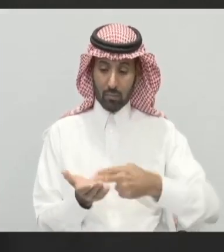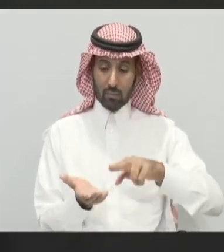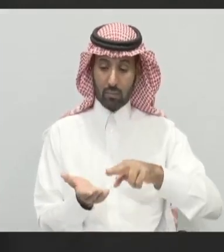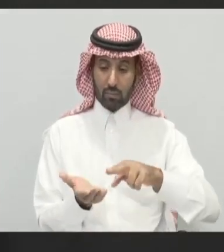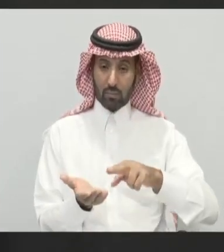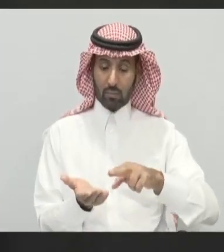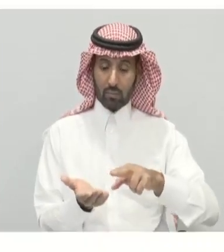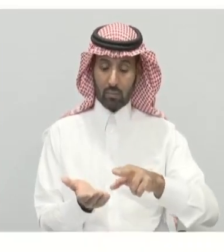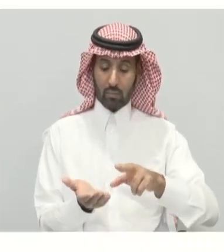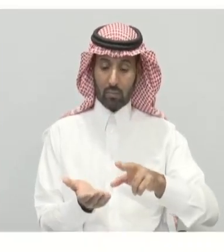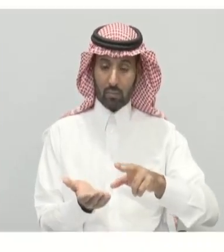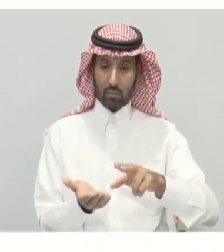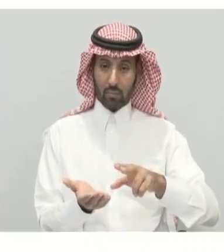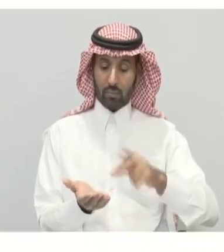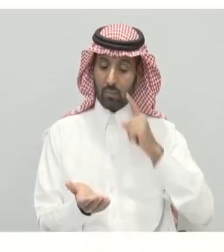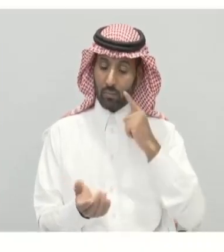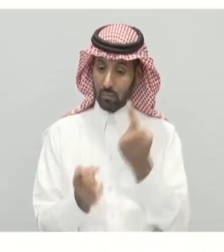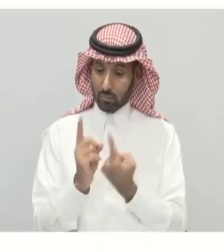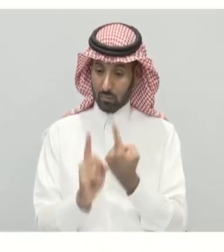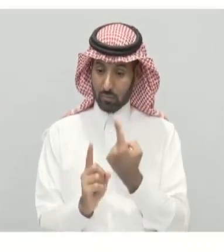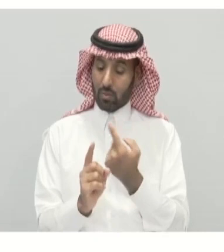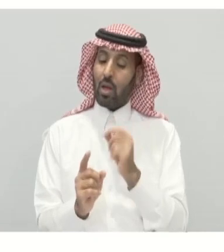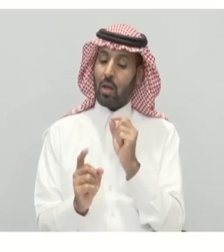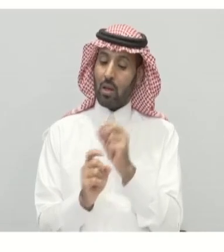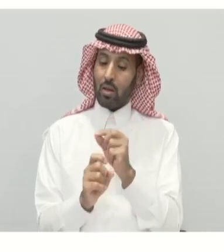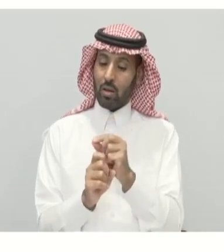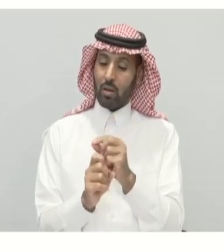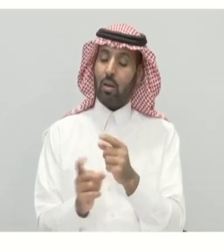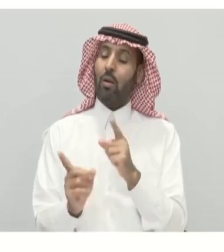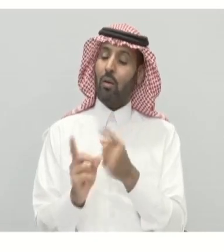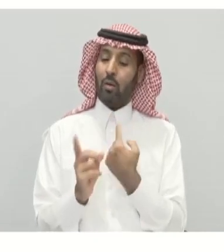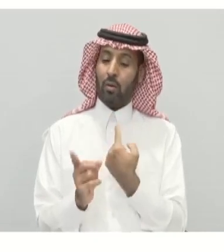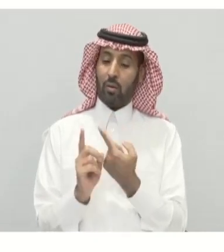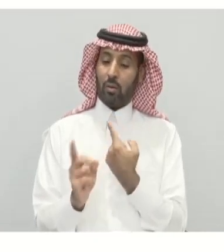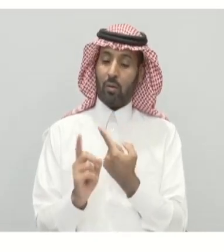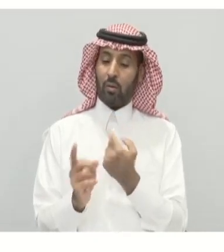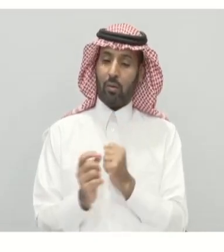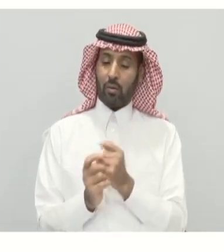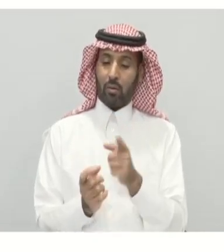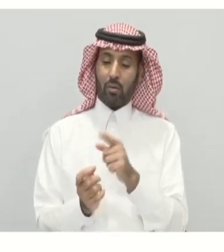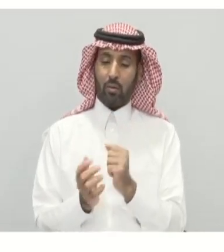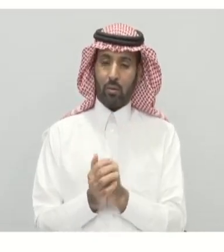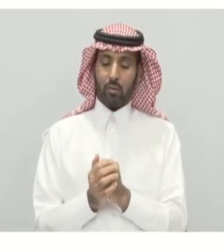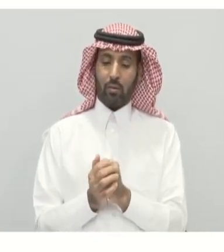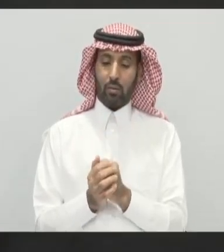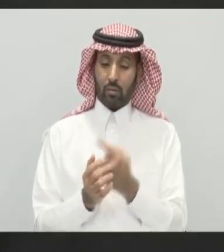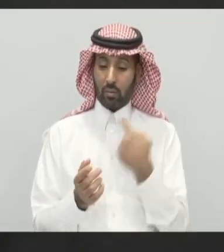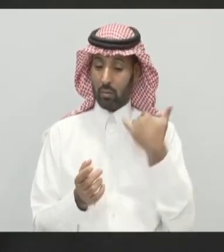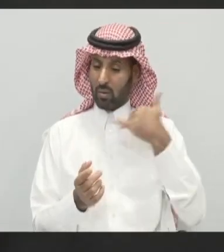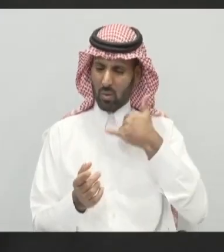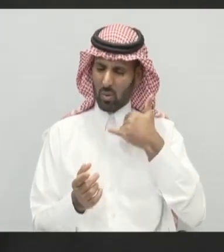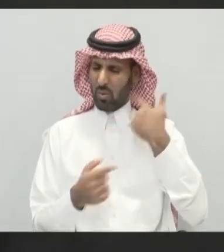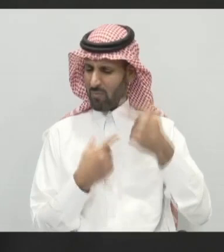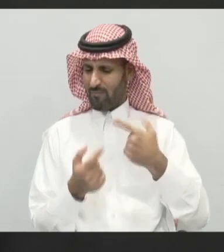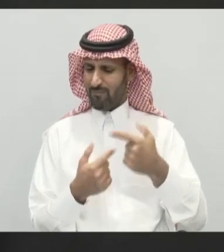message, or trying to meet him in class, in the class or at school, to ask him for a favor. Keep calling